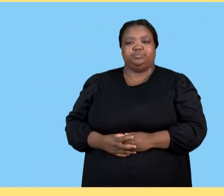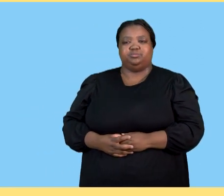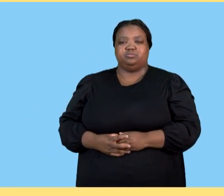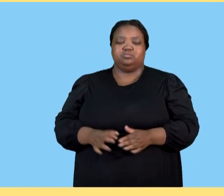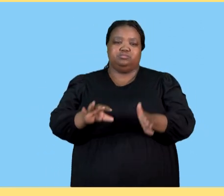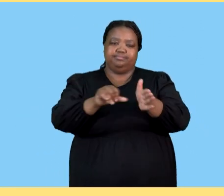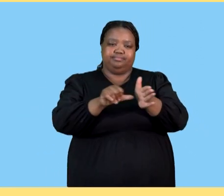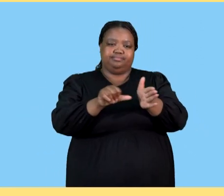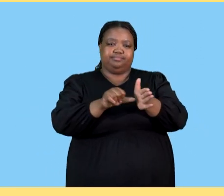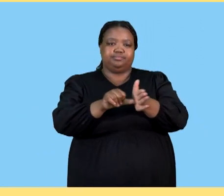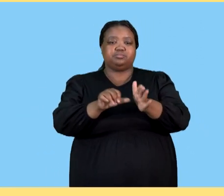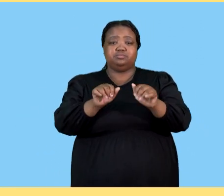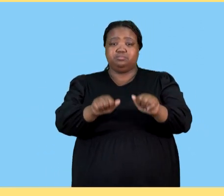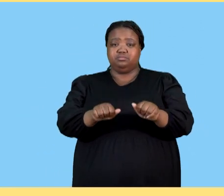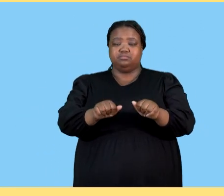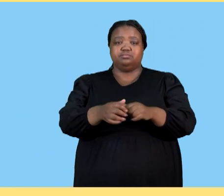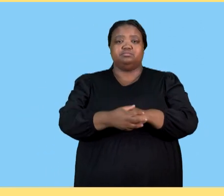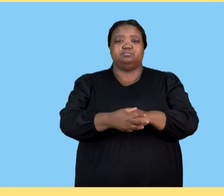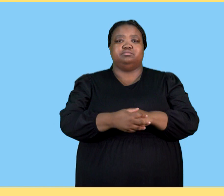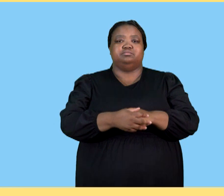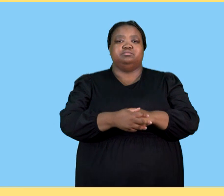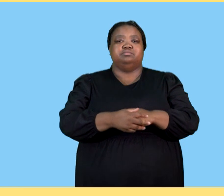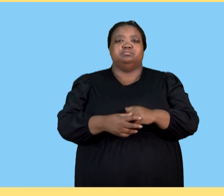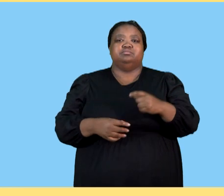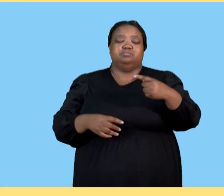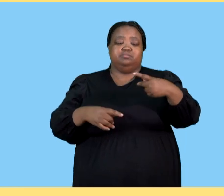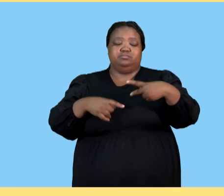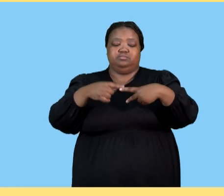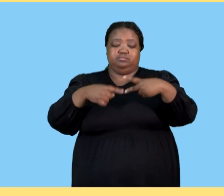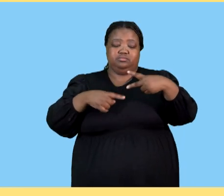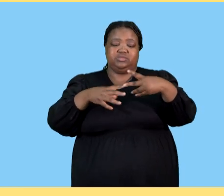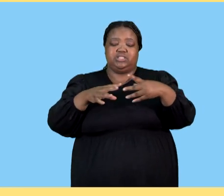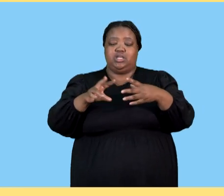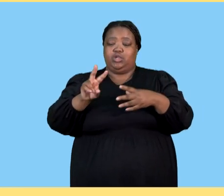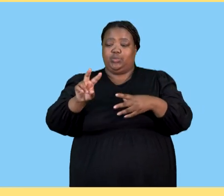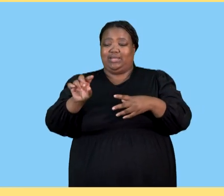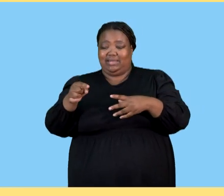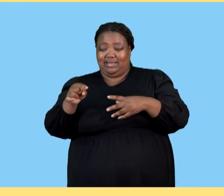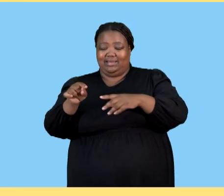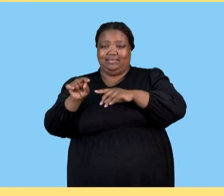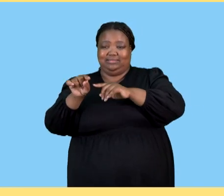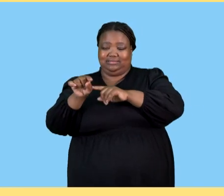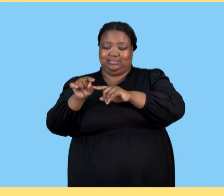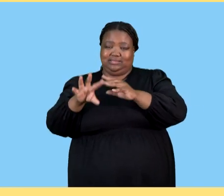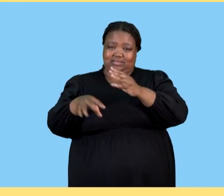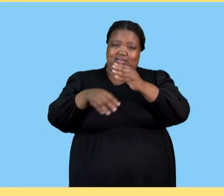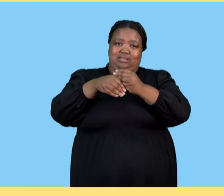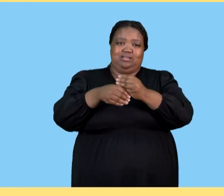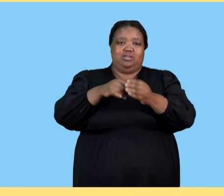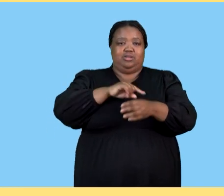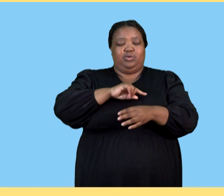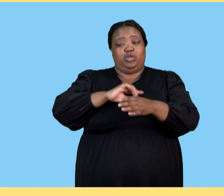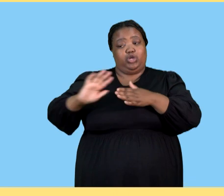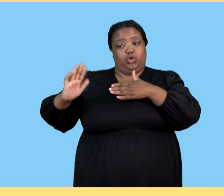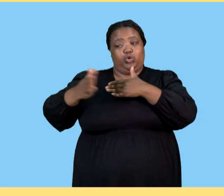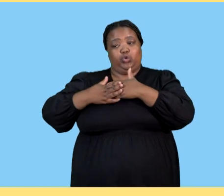62,405. Very important that you add the 29 because you are going to calculate